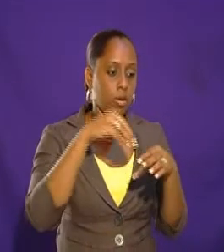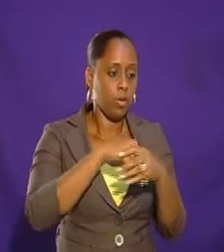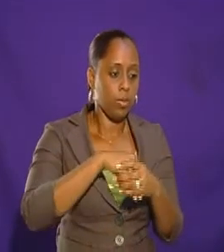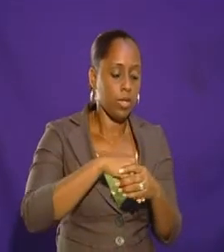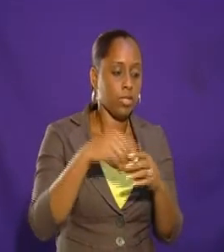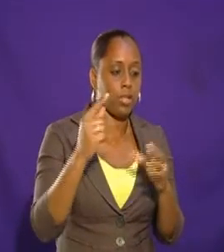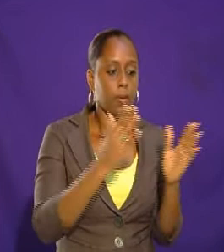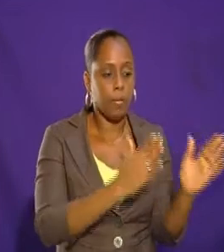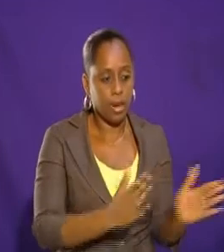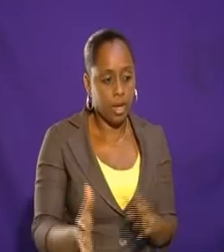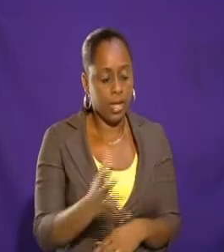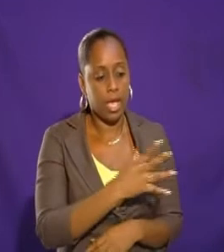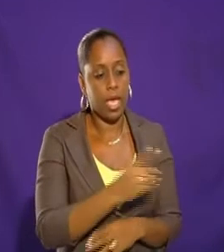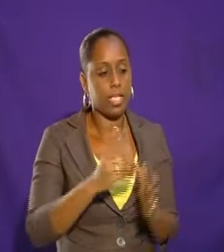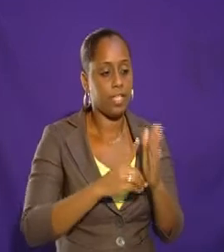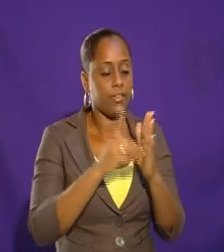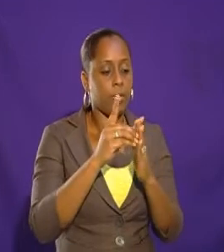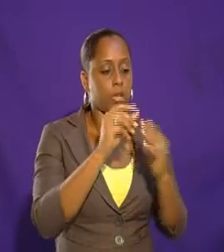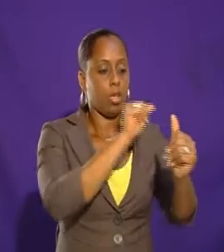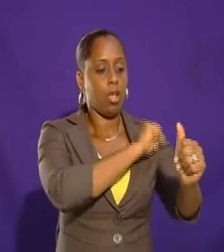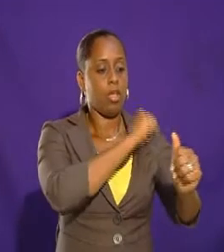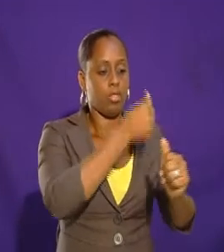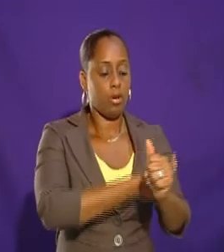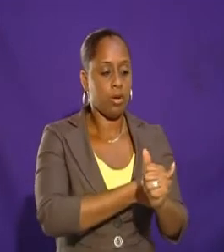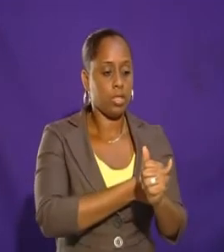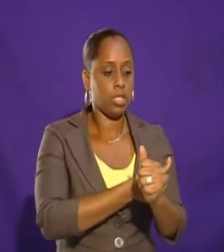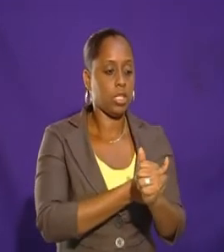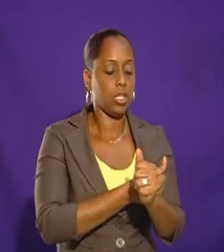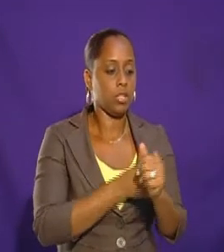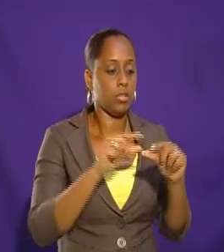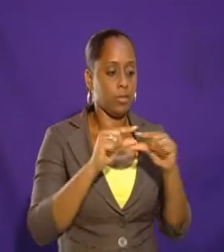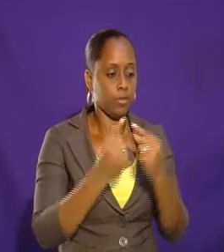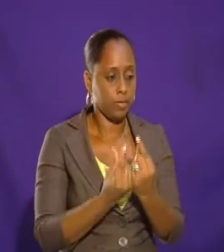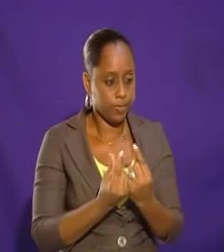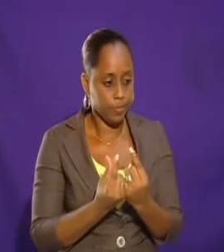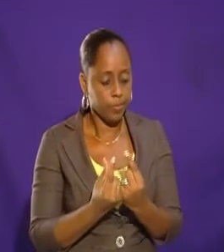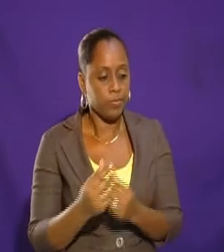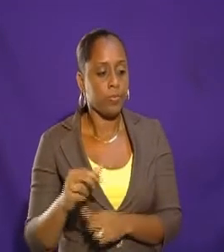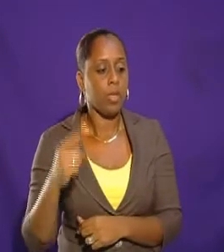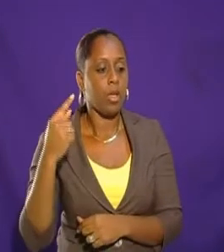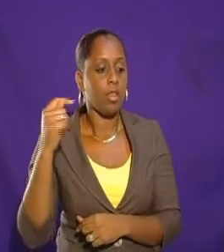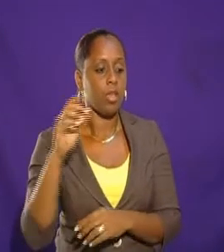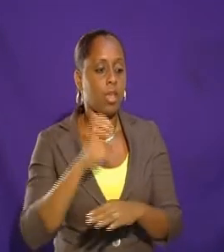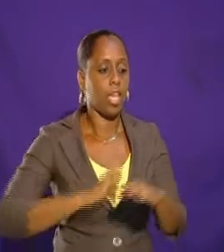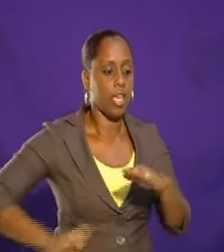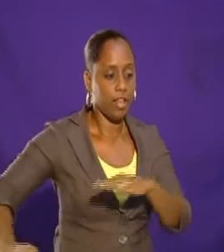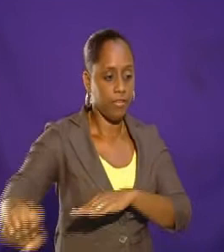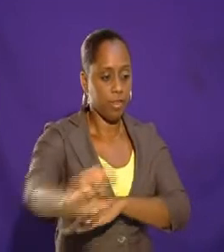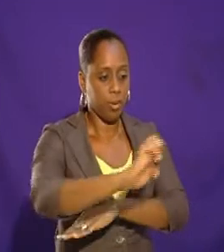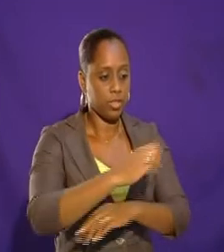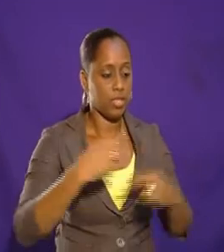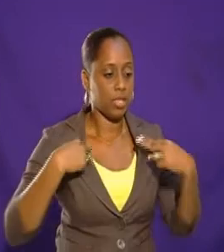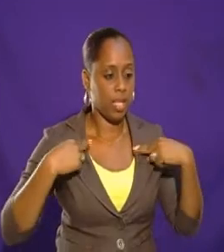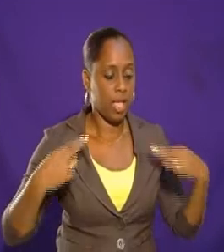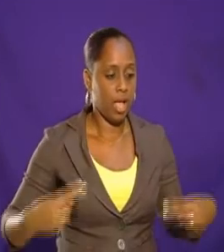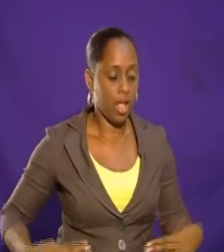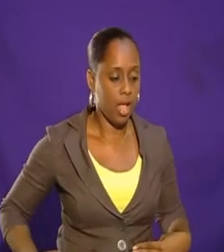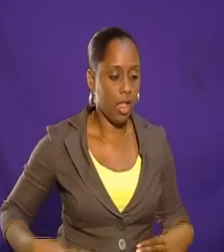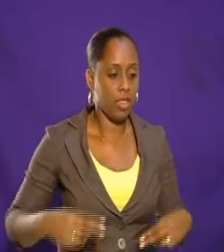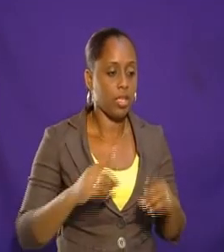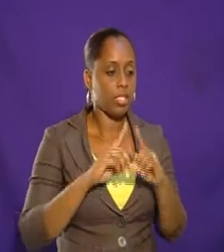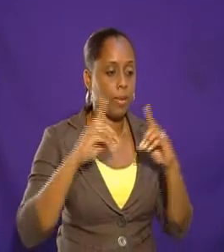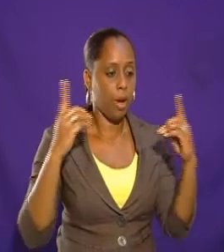Department, and other line ministries or statutory agencies as may be necessary.